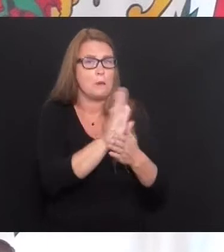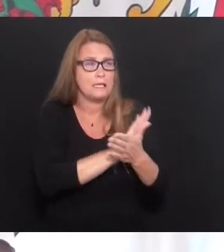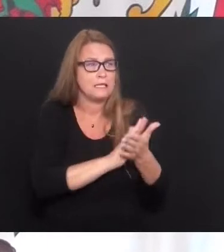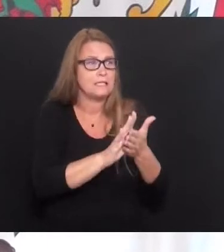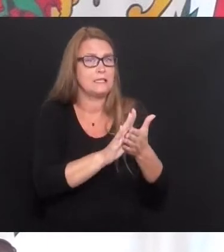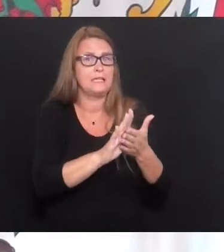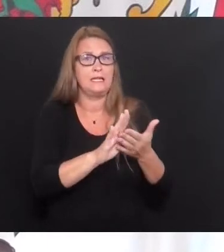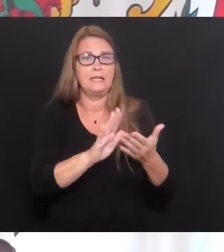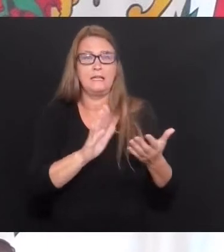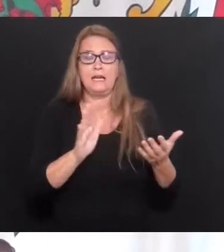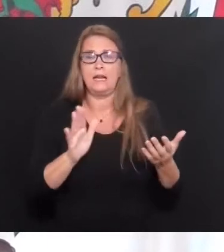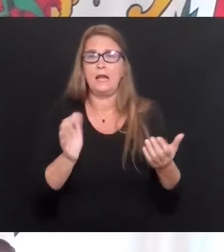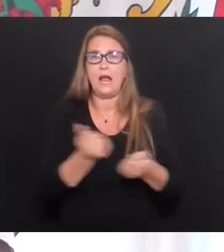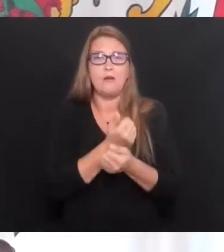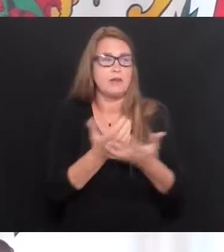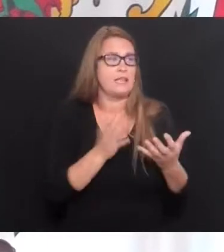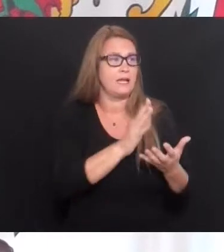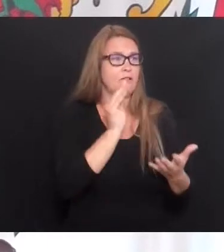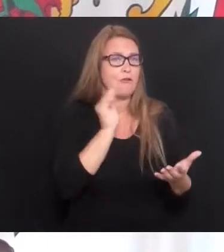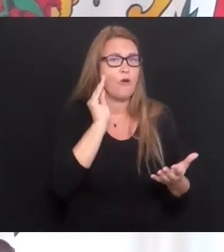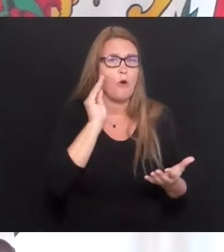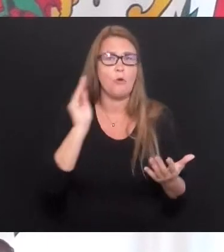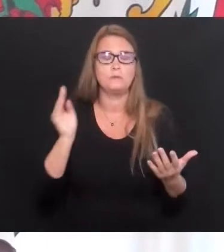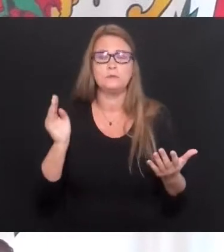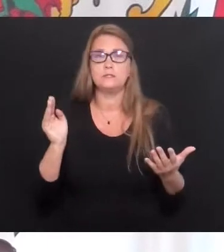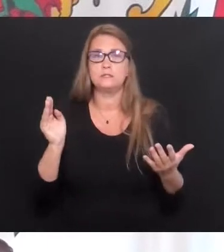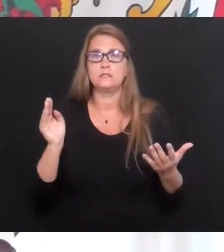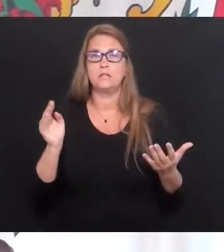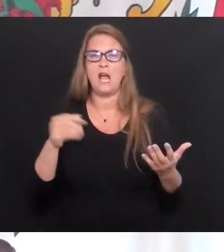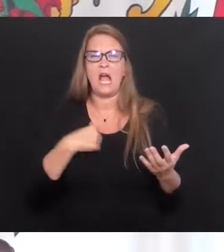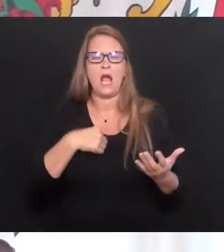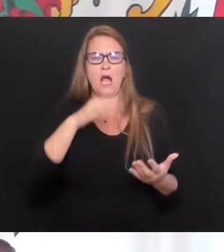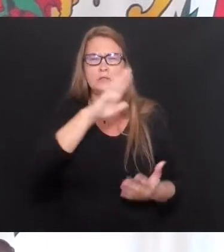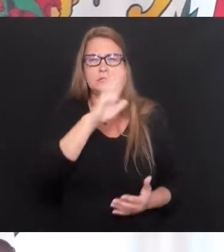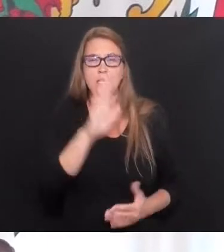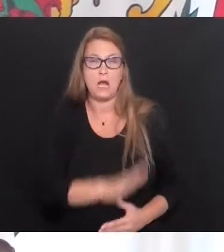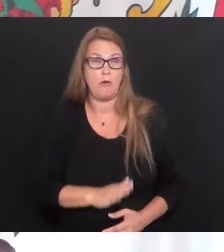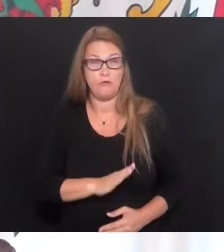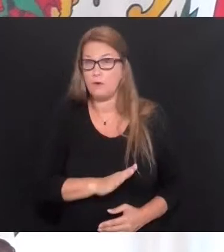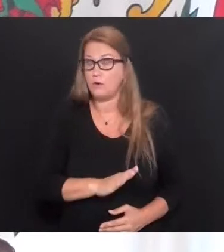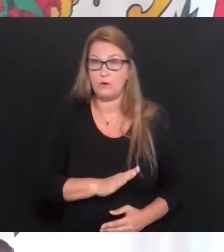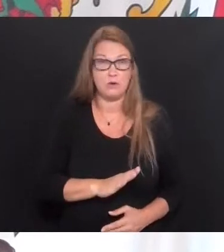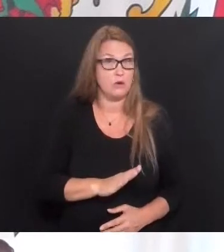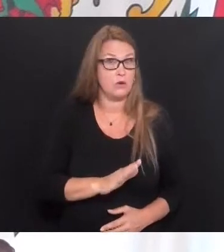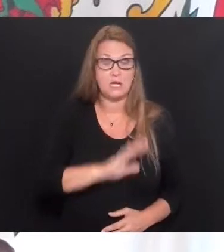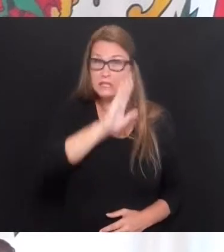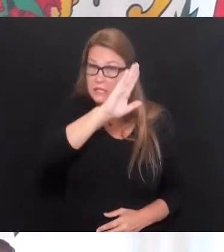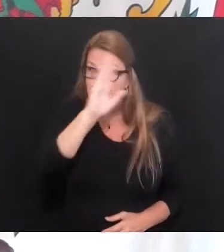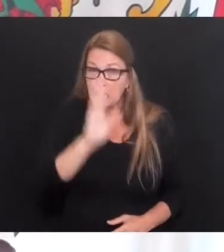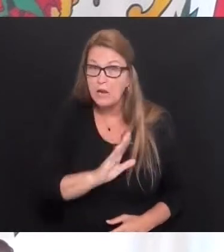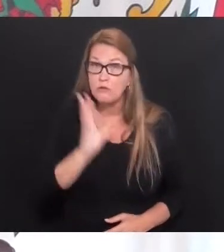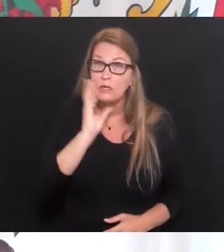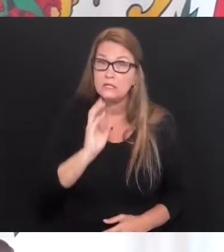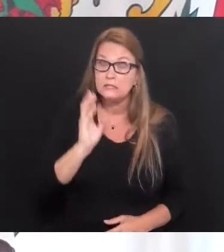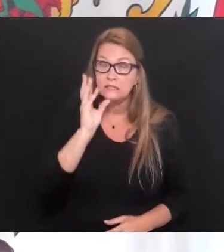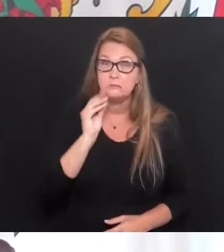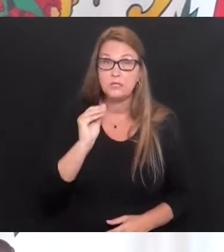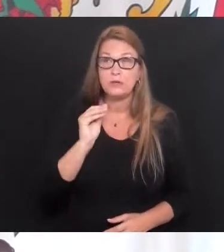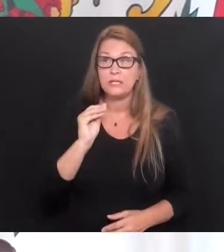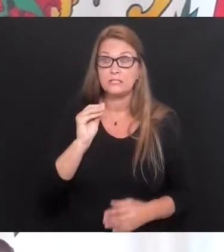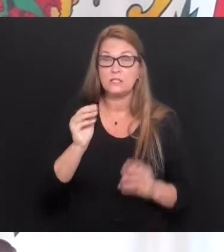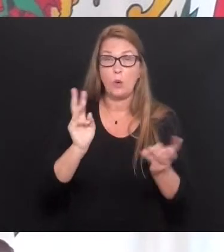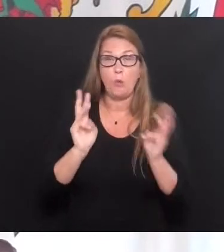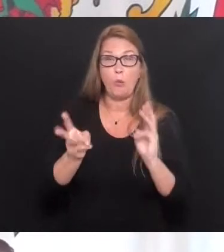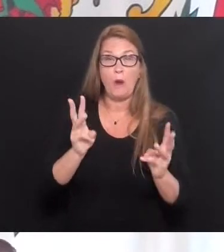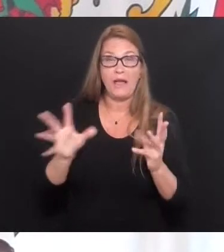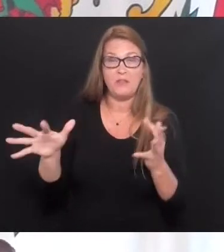possessions. I've never been through anything as far as a weather disaster of